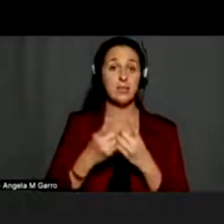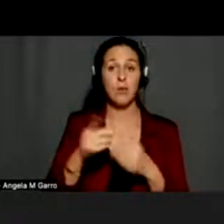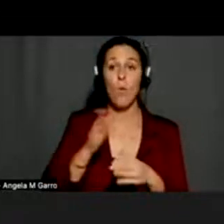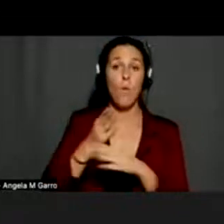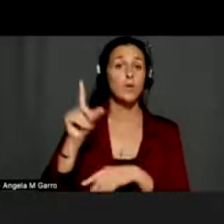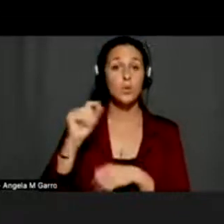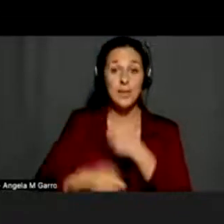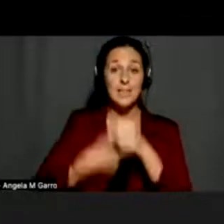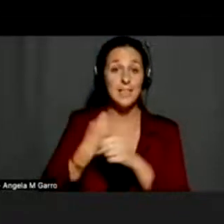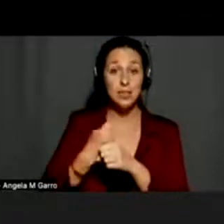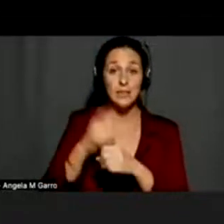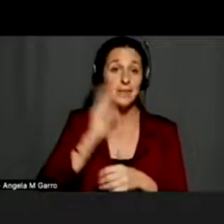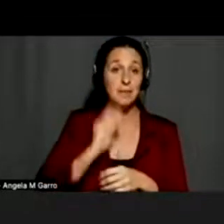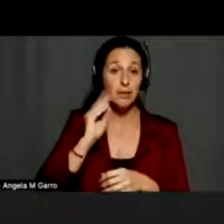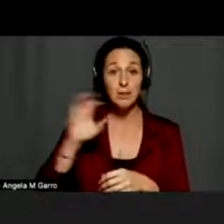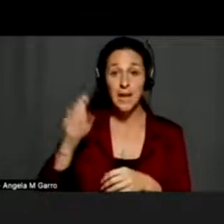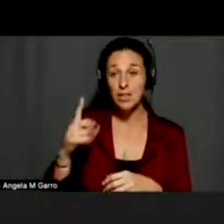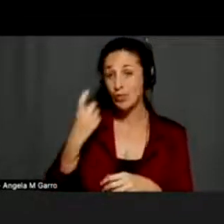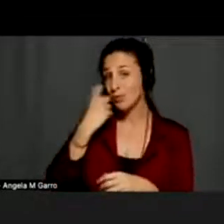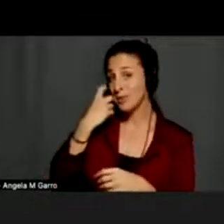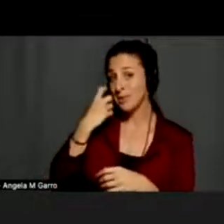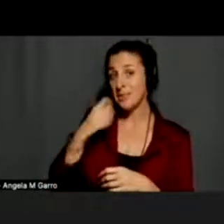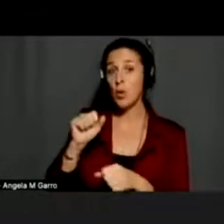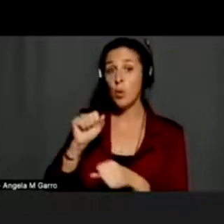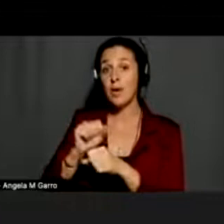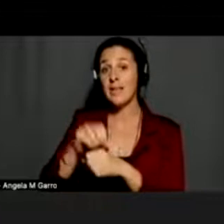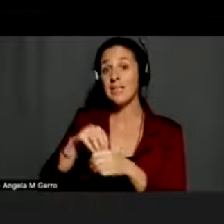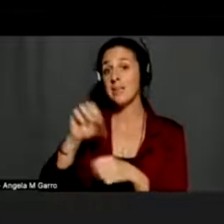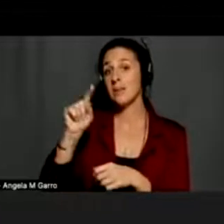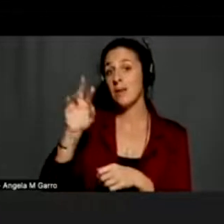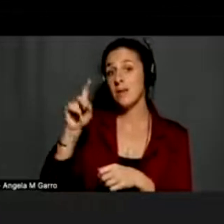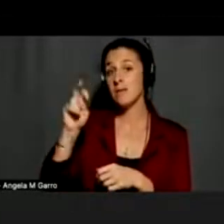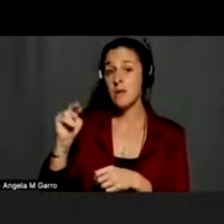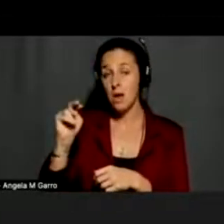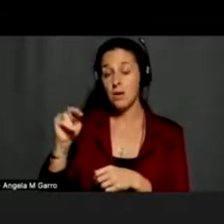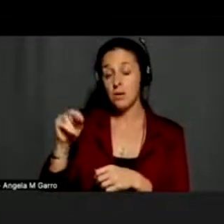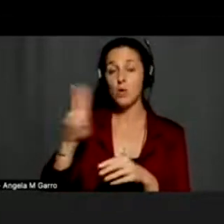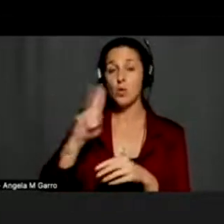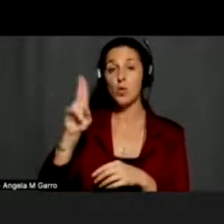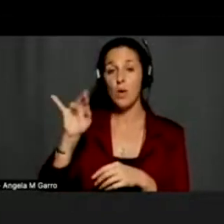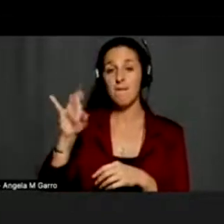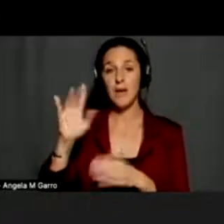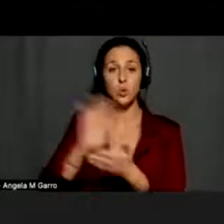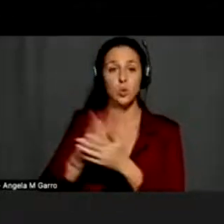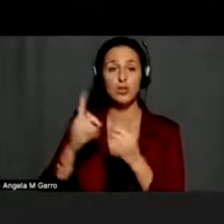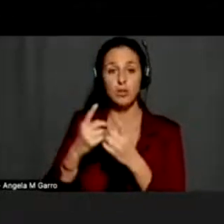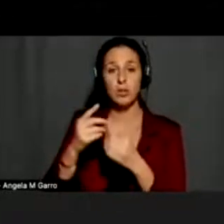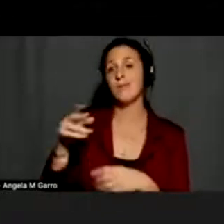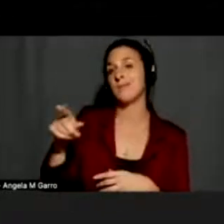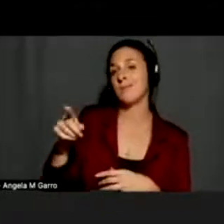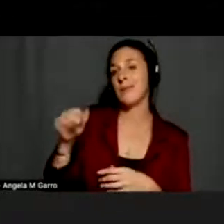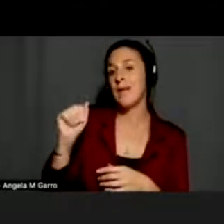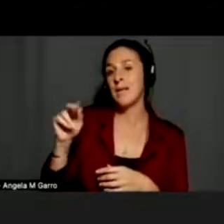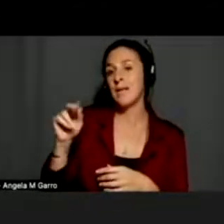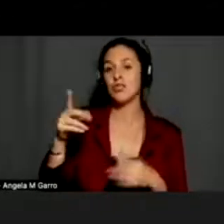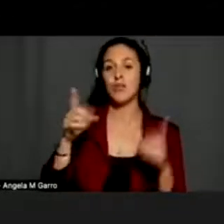education, most recently working in the Stockton Unified School District as a Director of Human Resources, as well as the North Monterey County